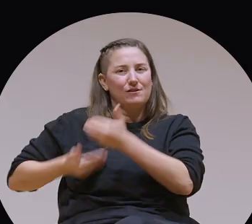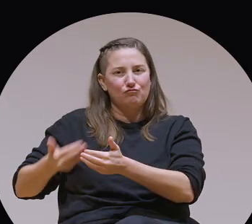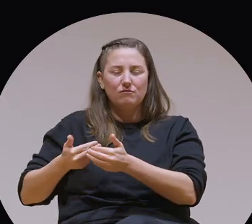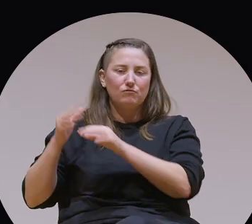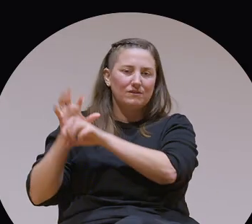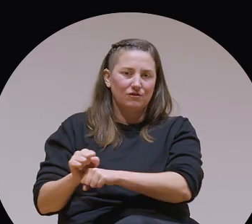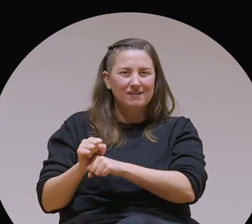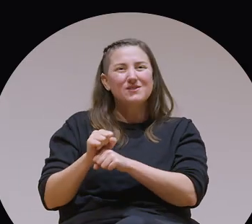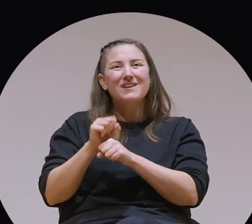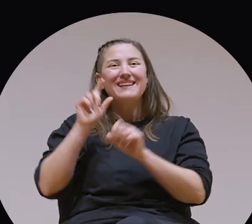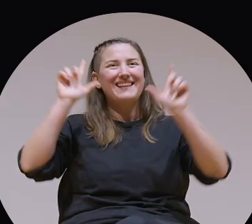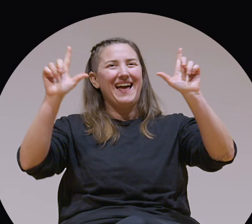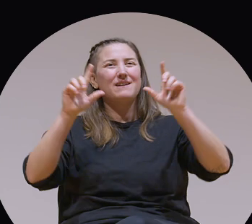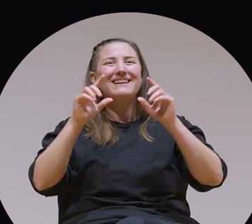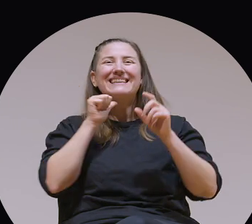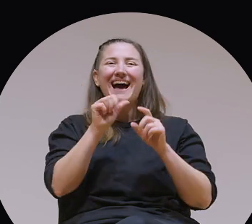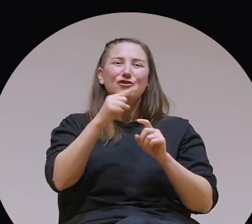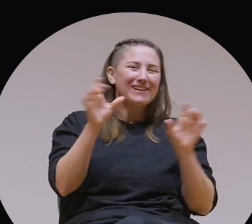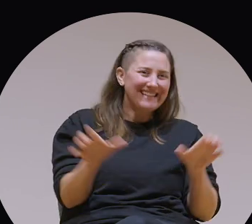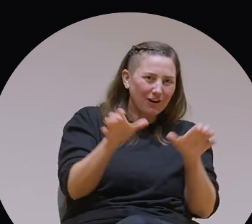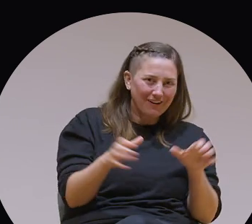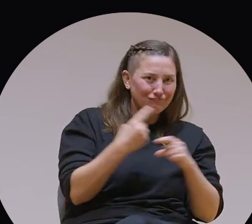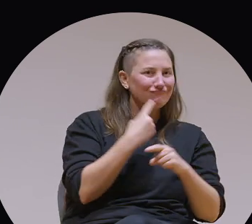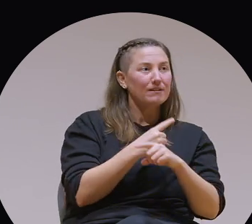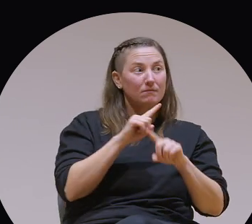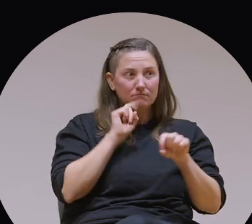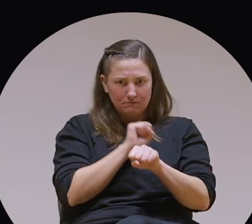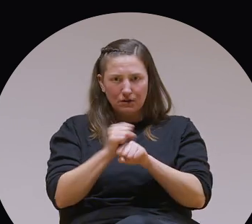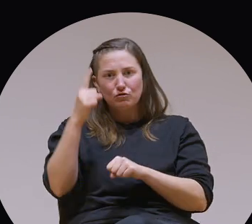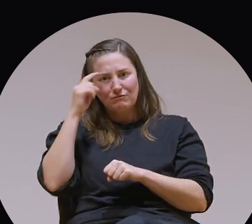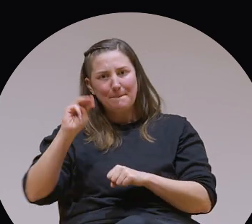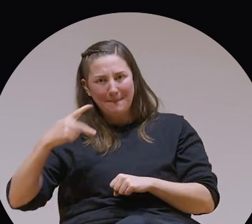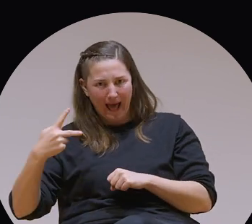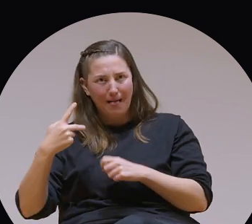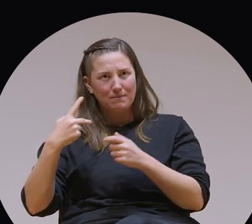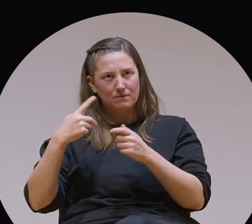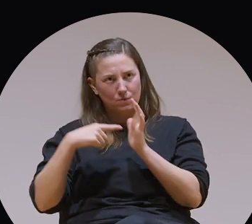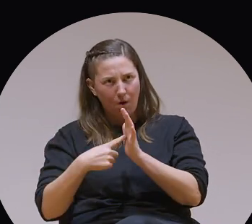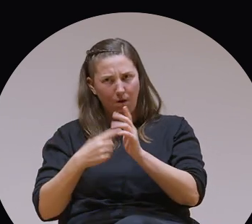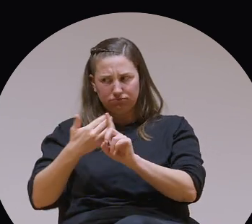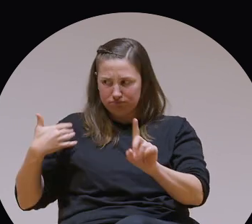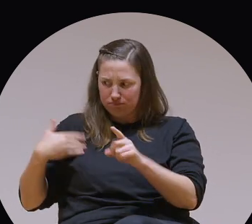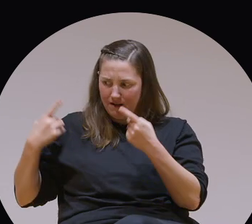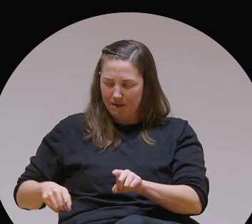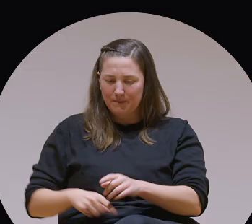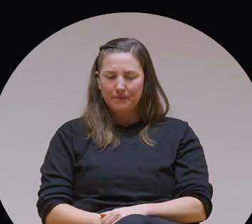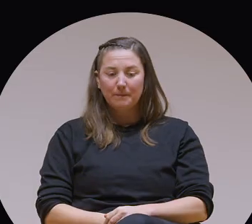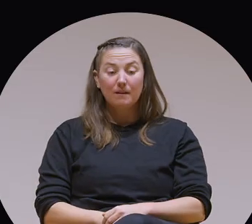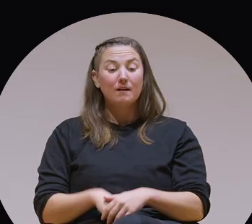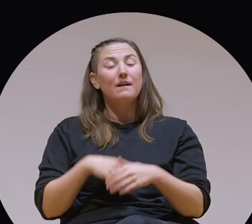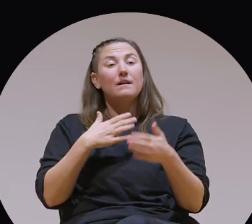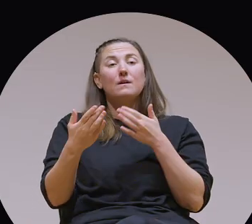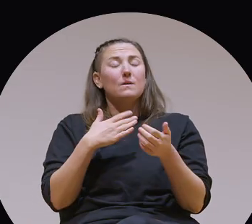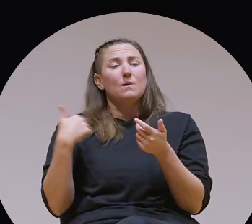map, more like a dream map. From a European context, I can't explain it. But what my colleague Maya said